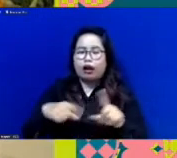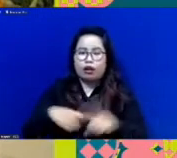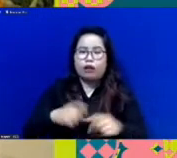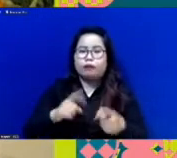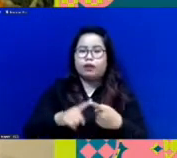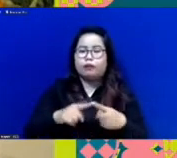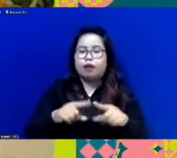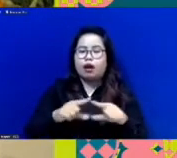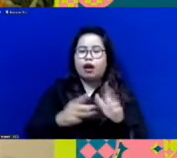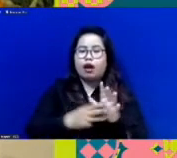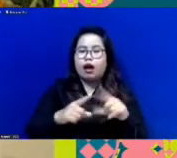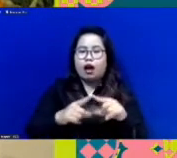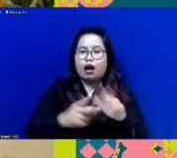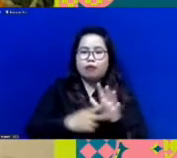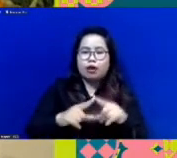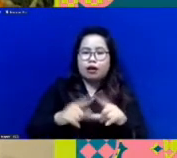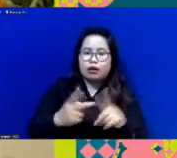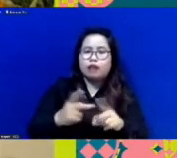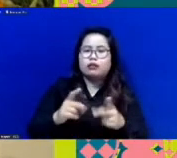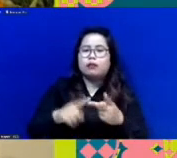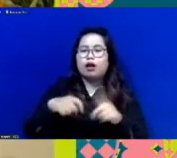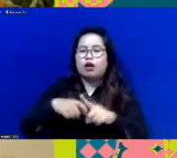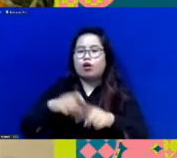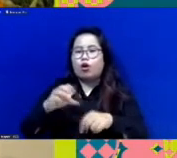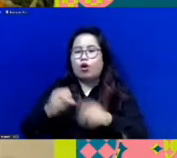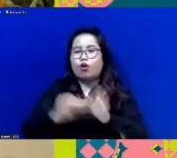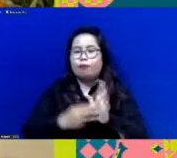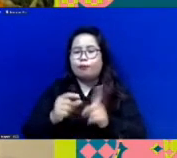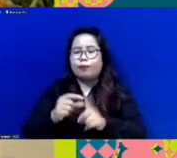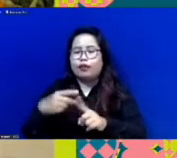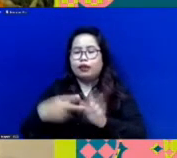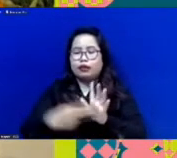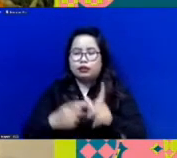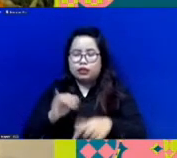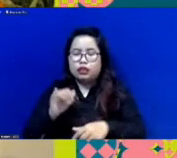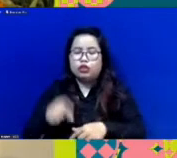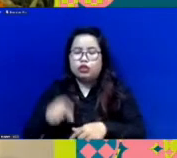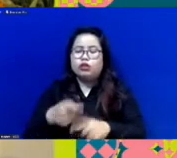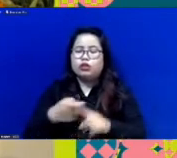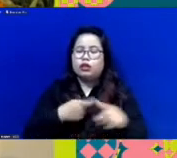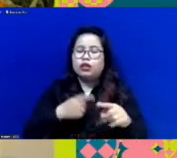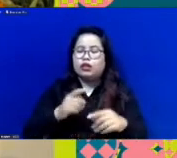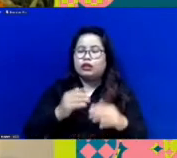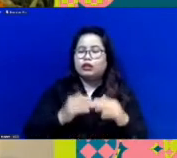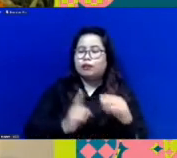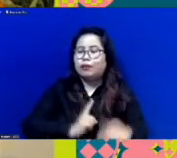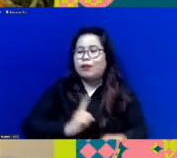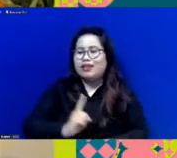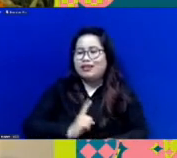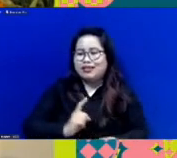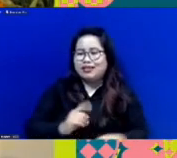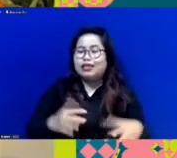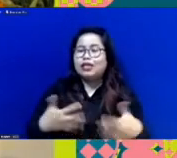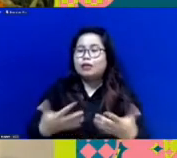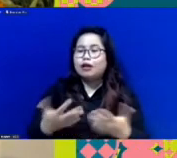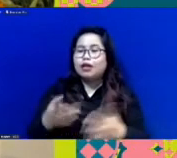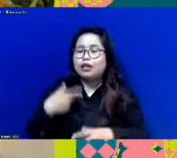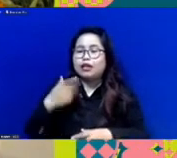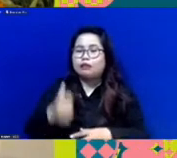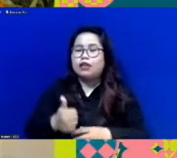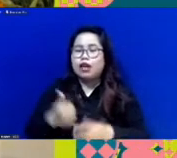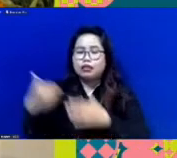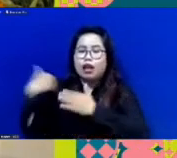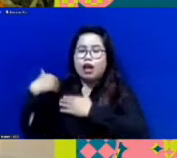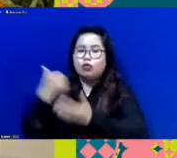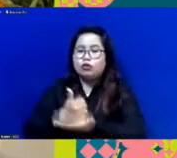personal level, how to become both accountable, have a high integrity, but also